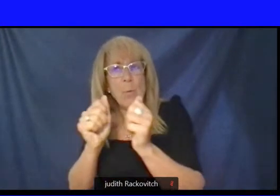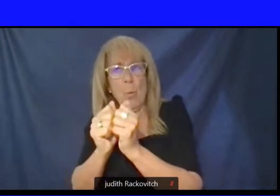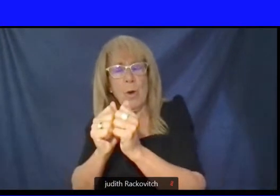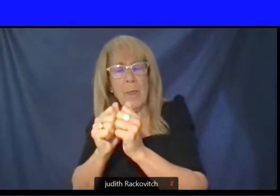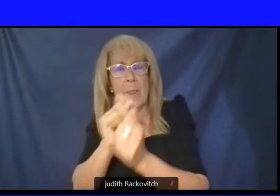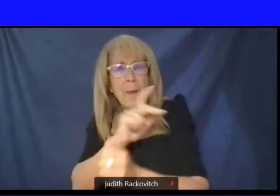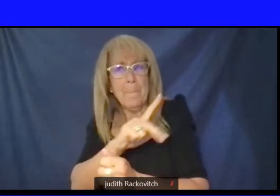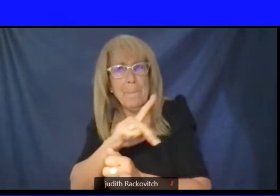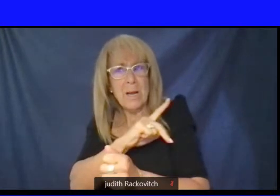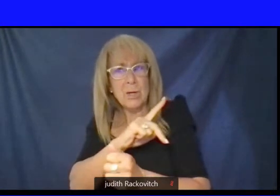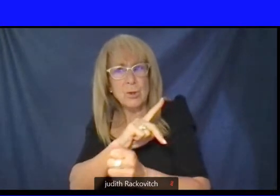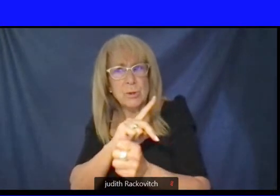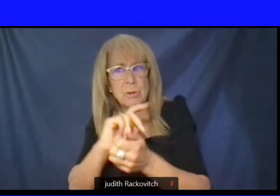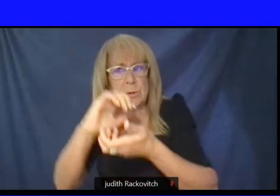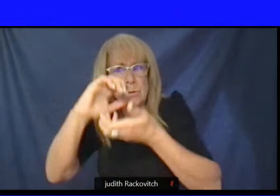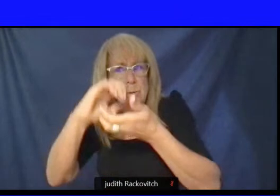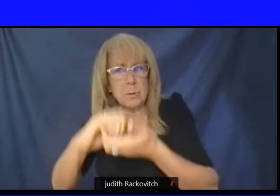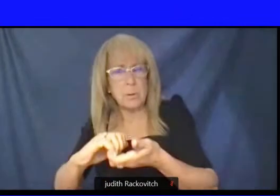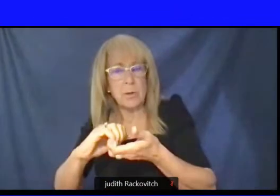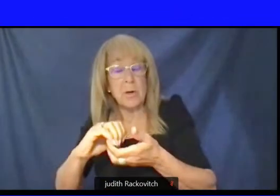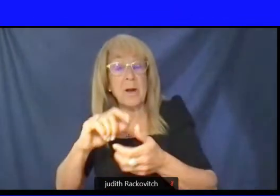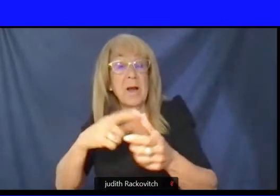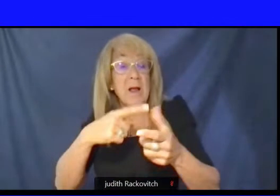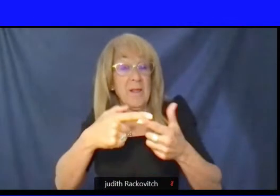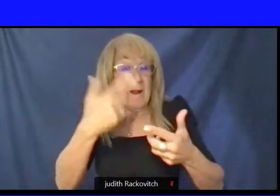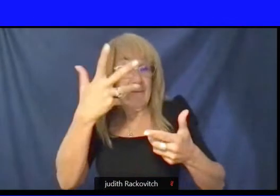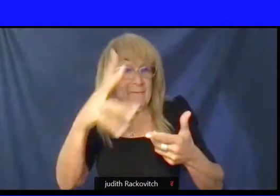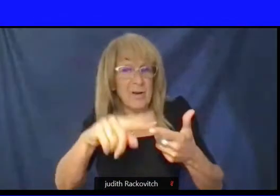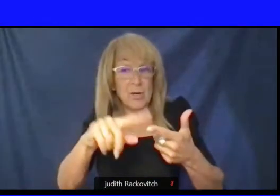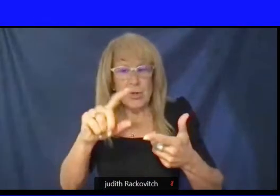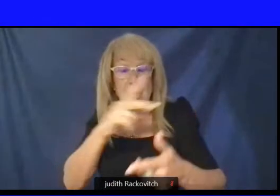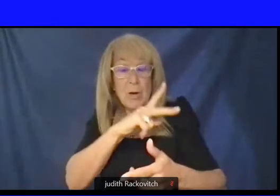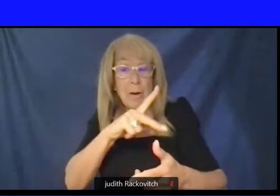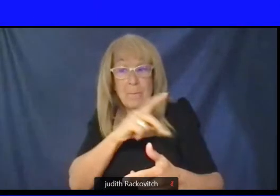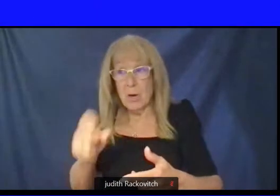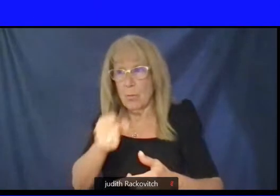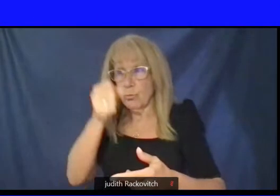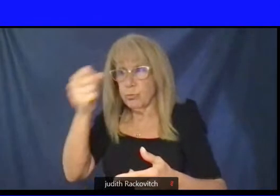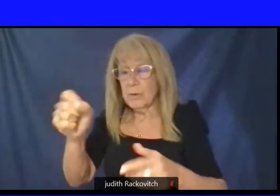them stable housing arrangements, whatever their